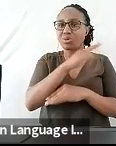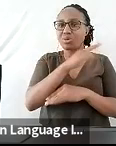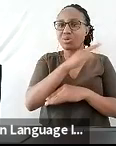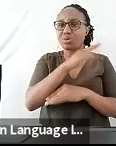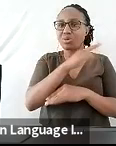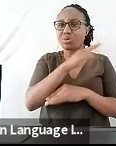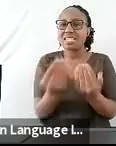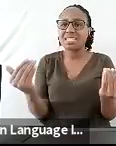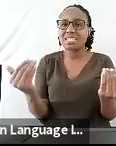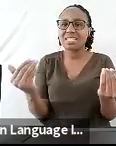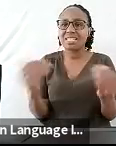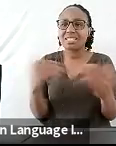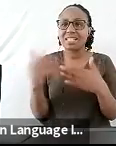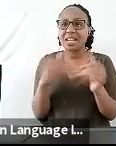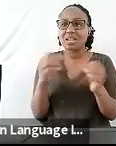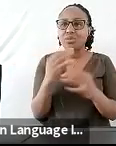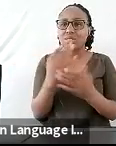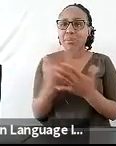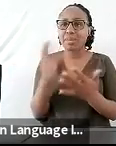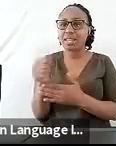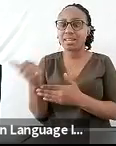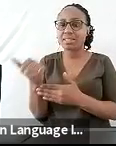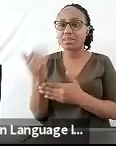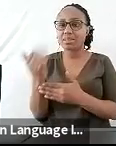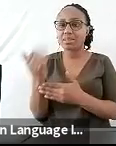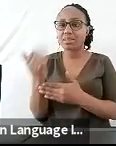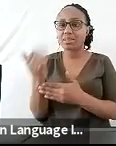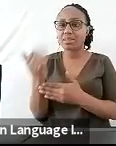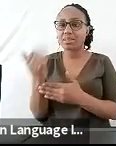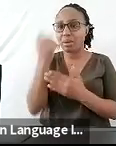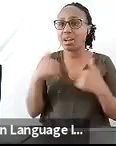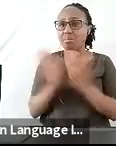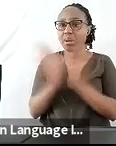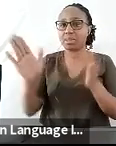a sign that there's no public spaces left in a lot of places. They were stolen.